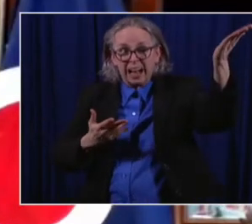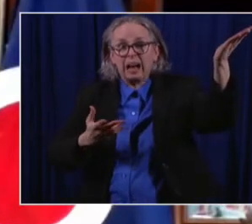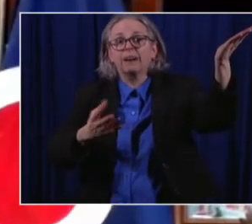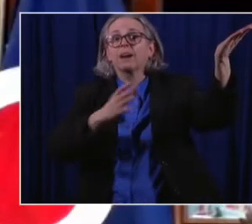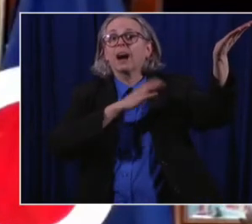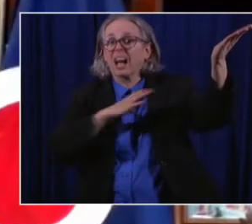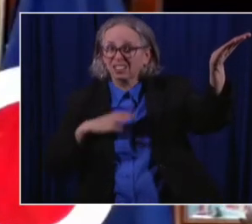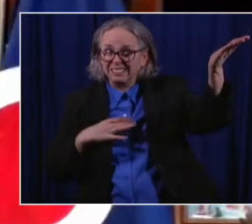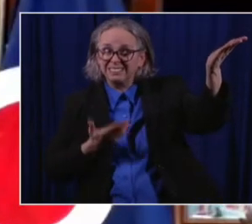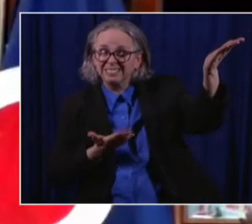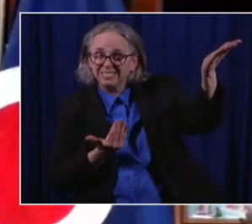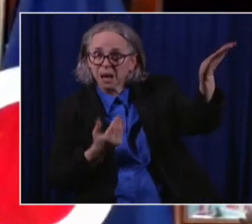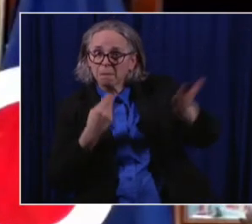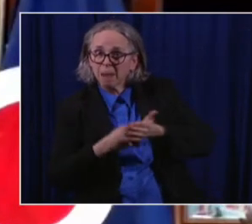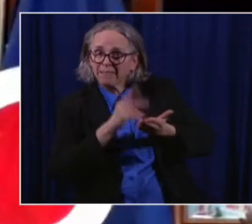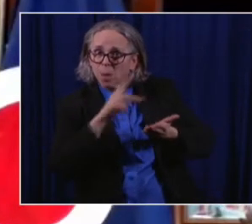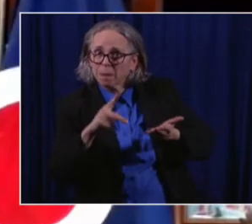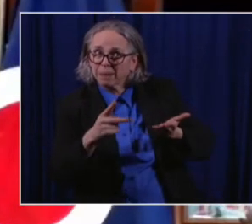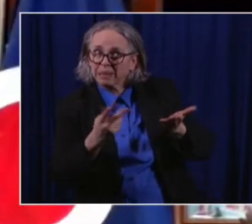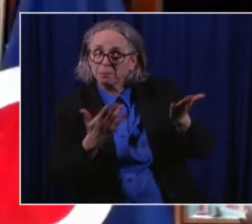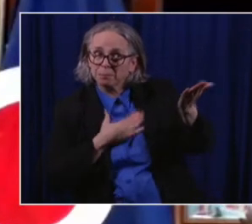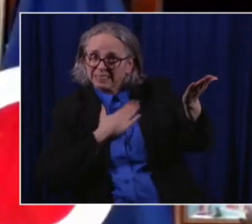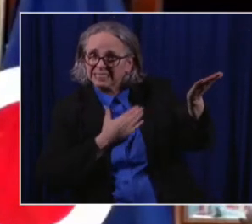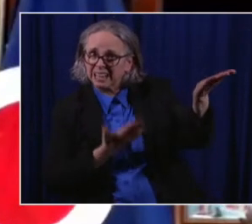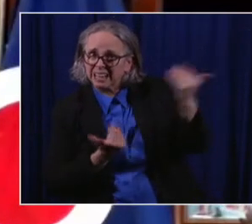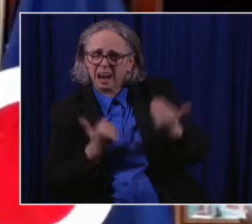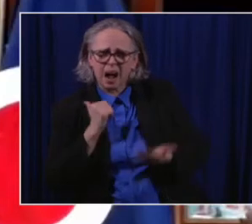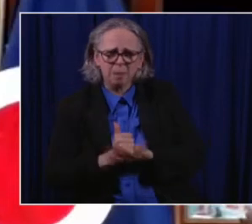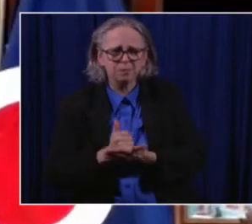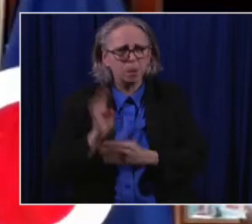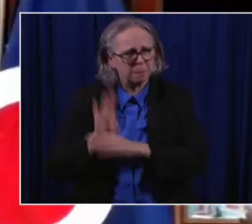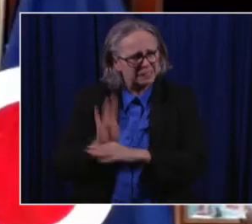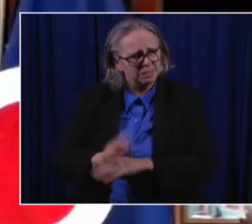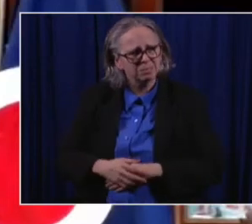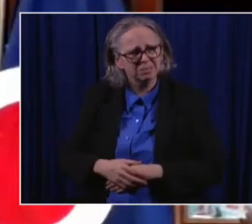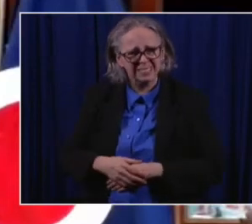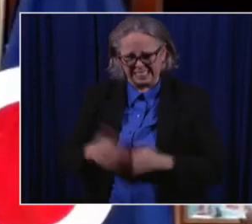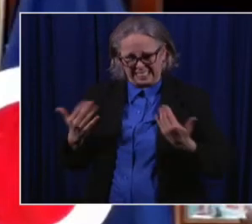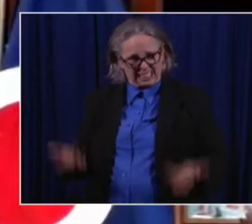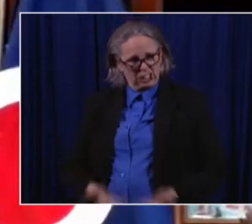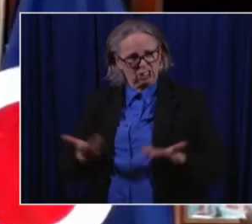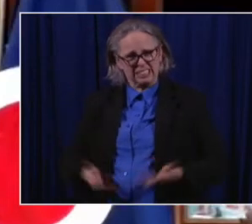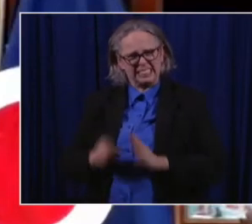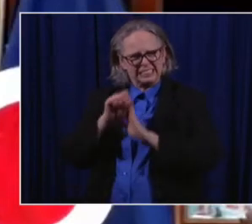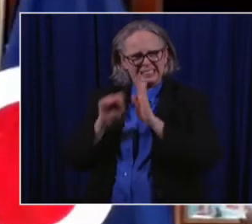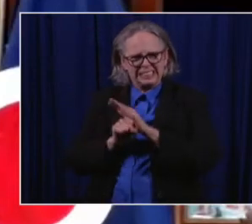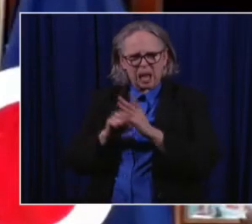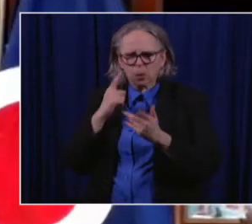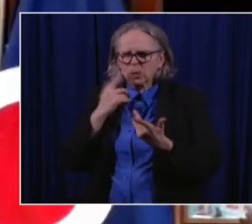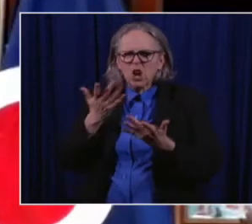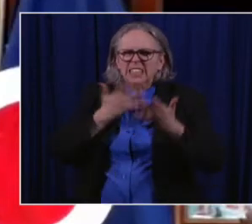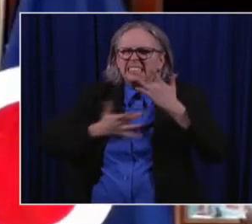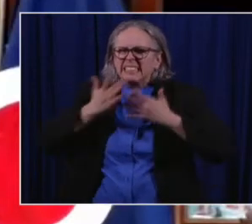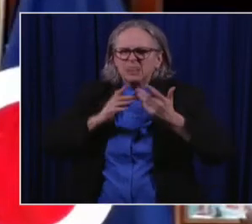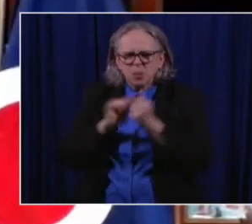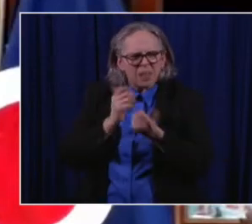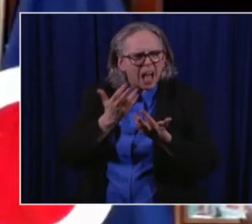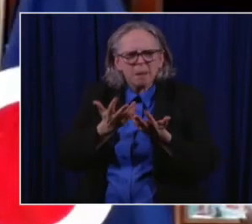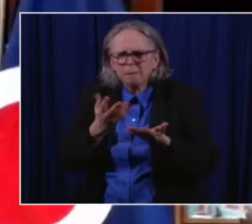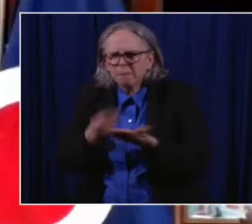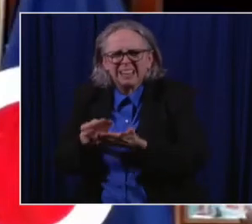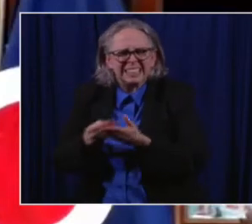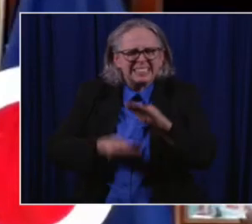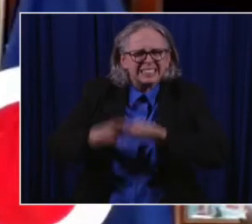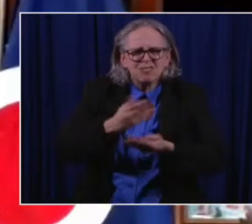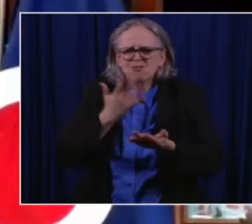level. We are limited in the access to resources that we have at the state level. We've